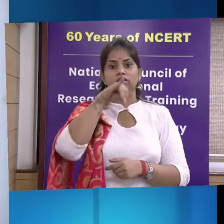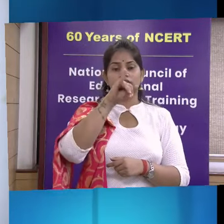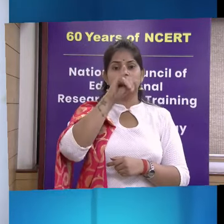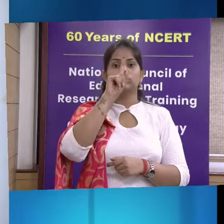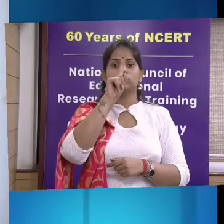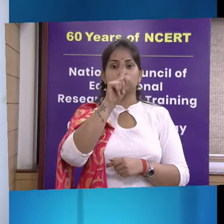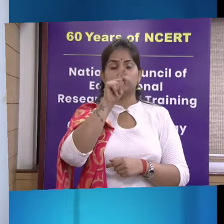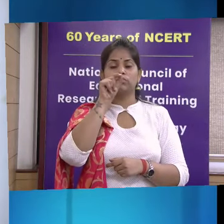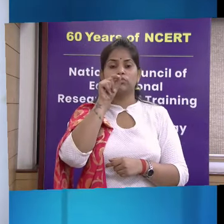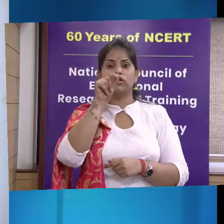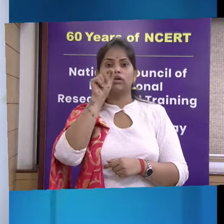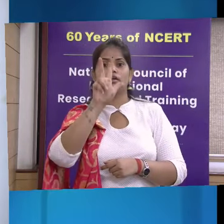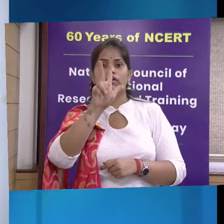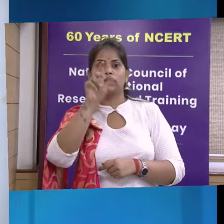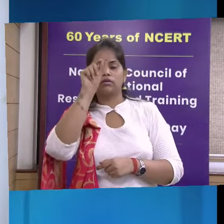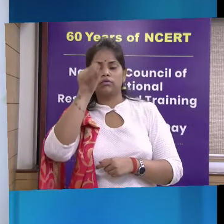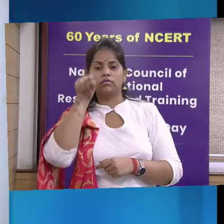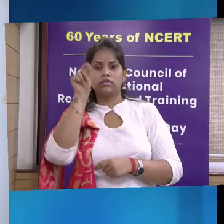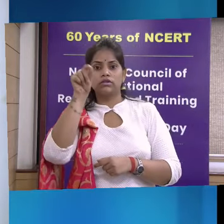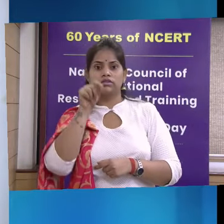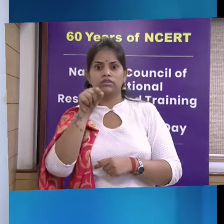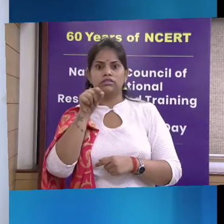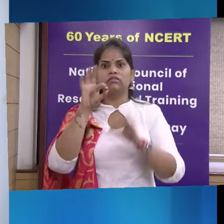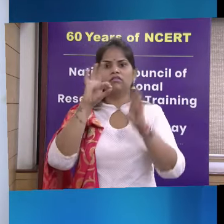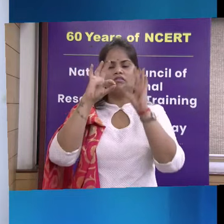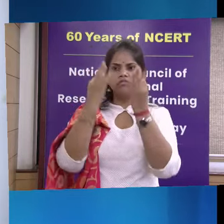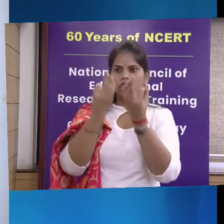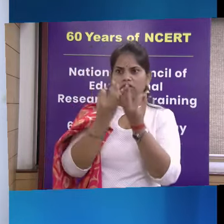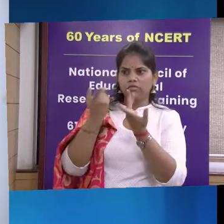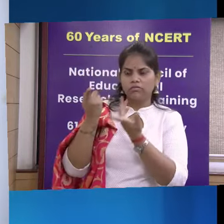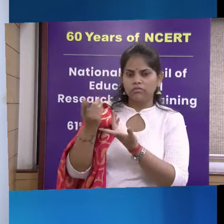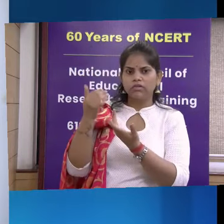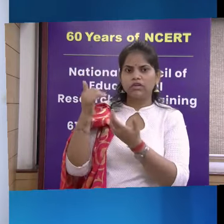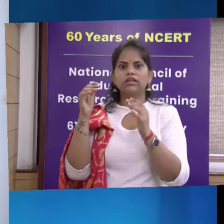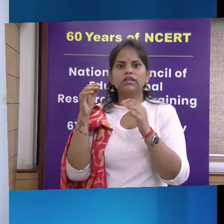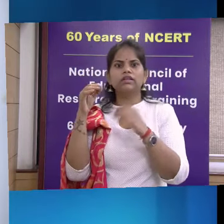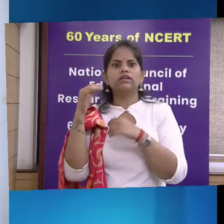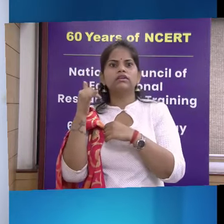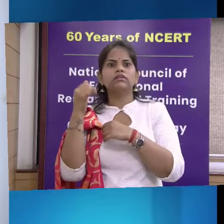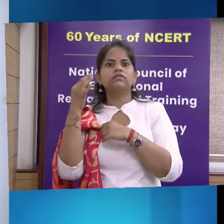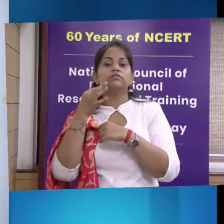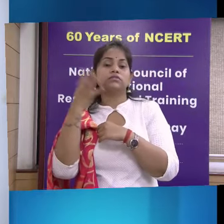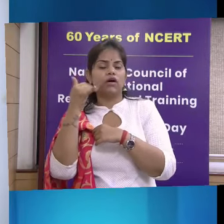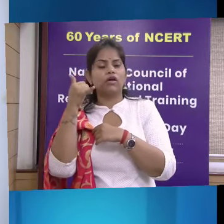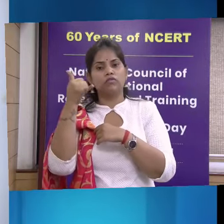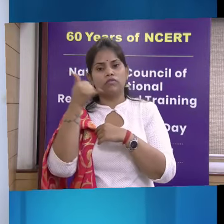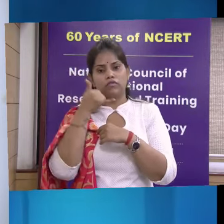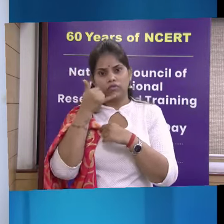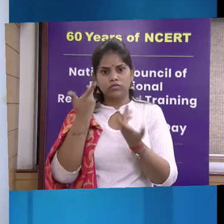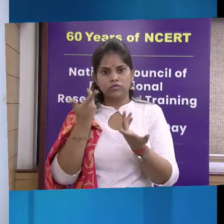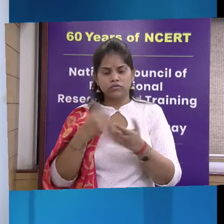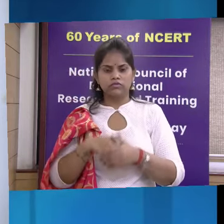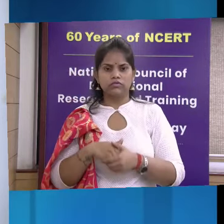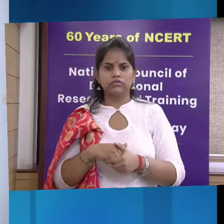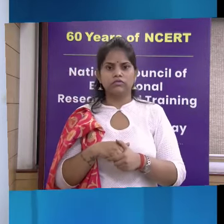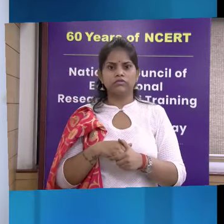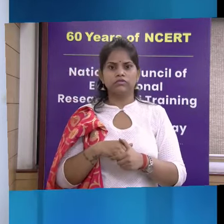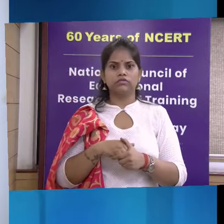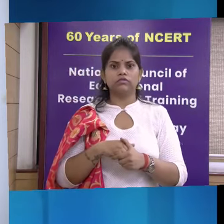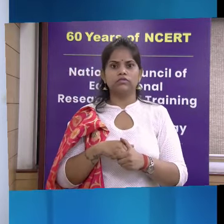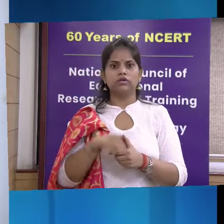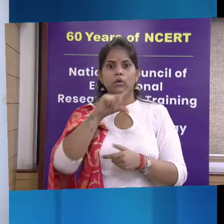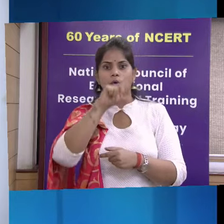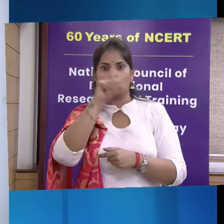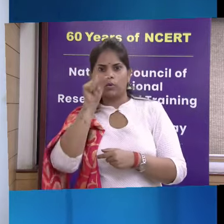61.8% of families own smartphones, and WhatsApp have been found as the most popular mode